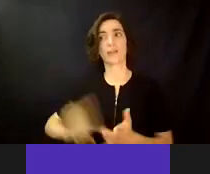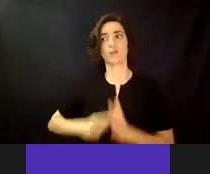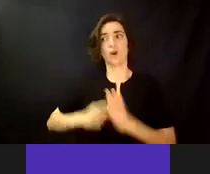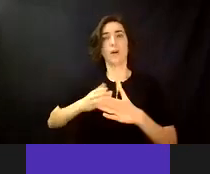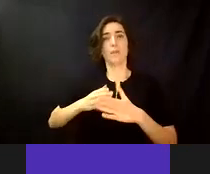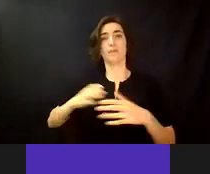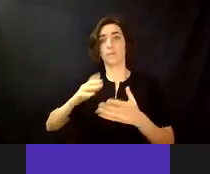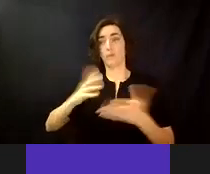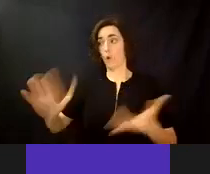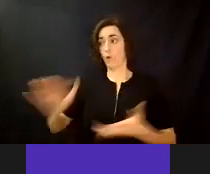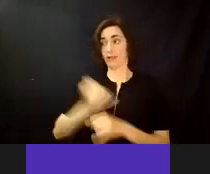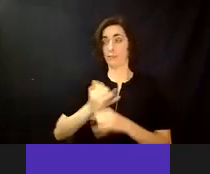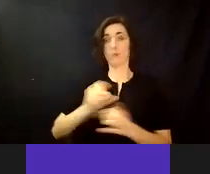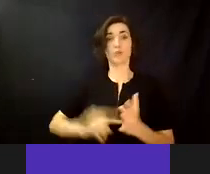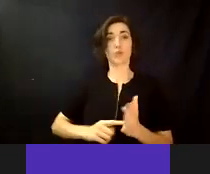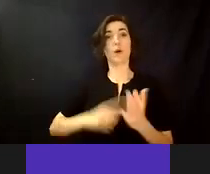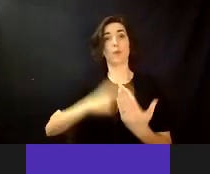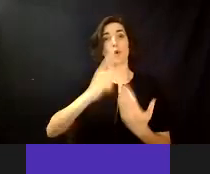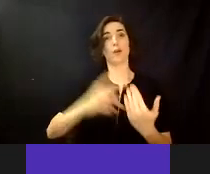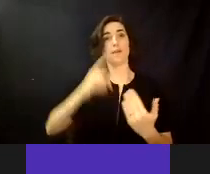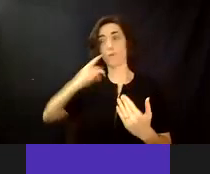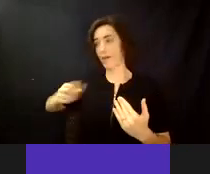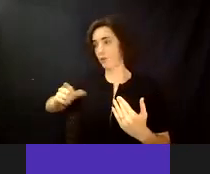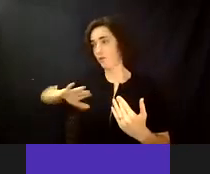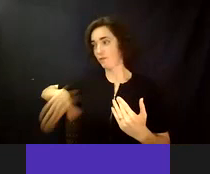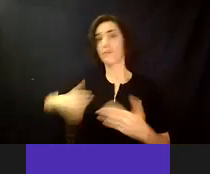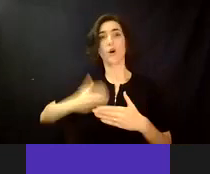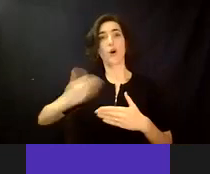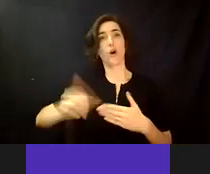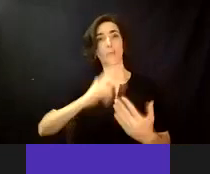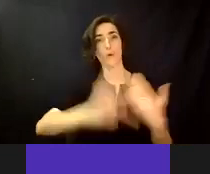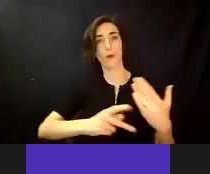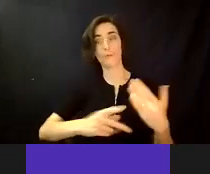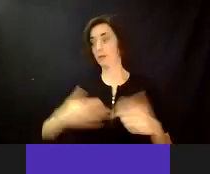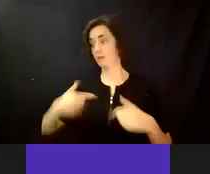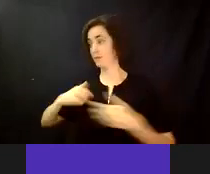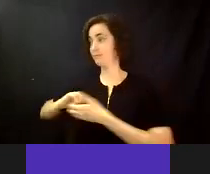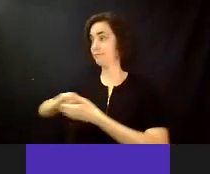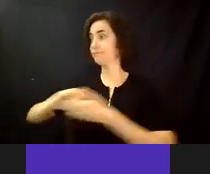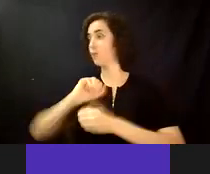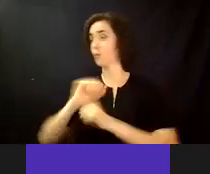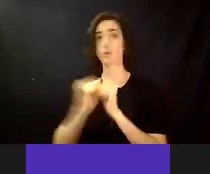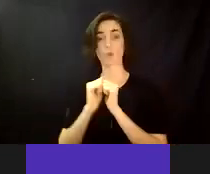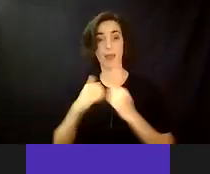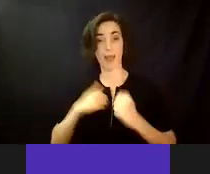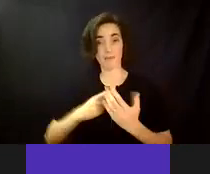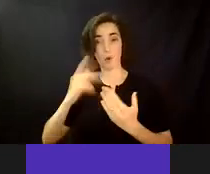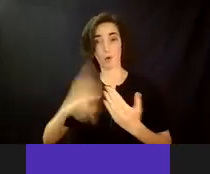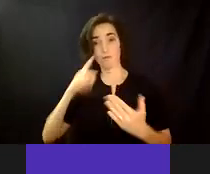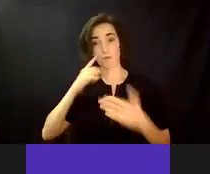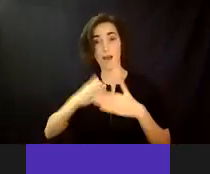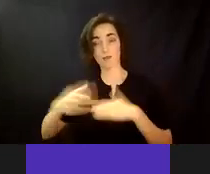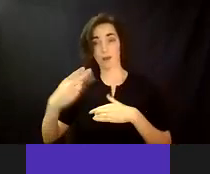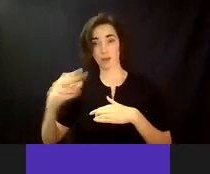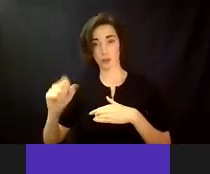campuses. And all my colleagues who have post-secondary programs, we've worked together. We decided, because